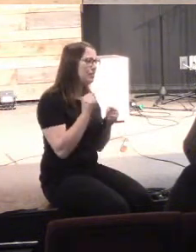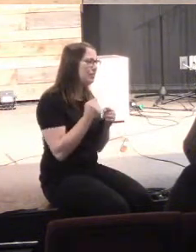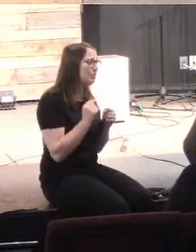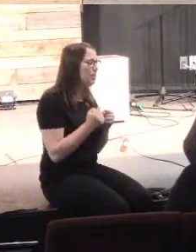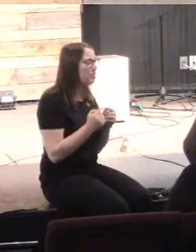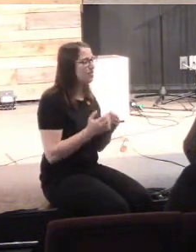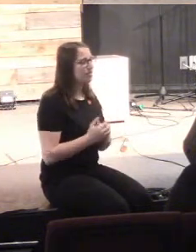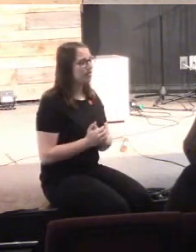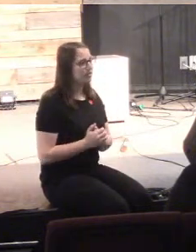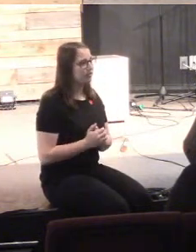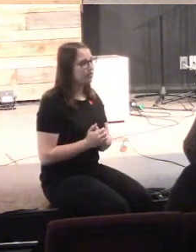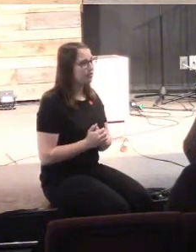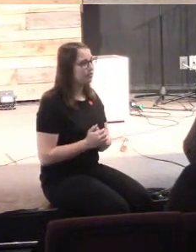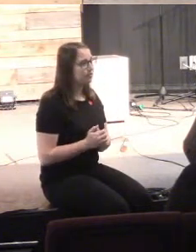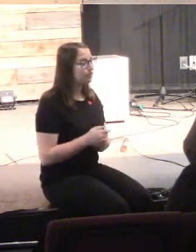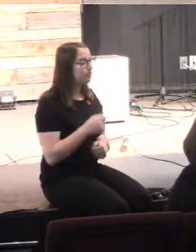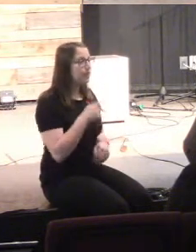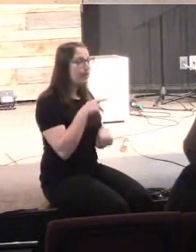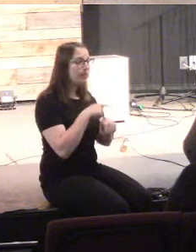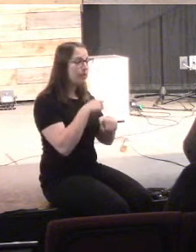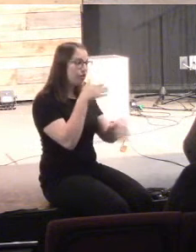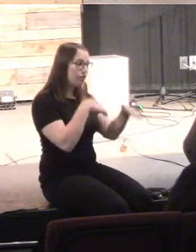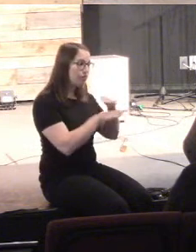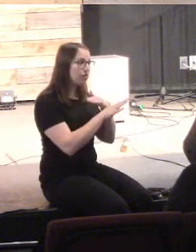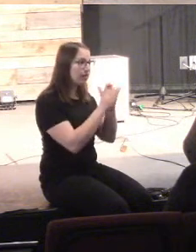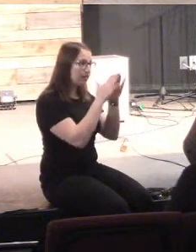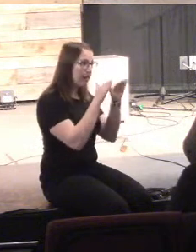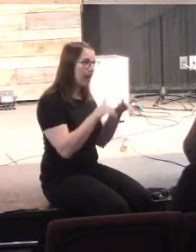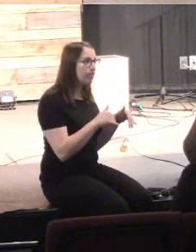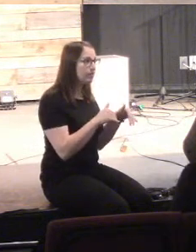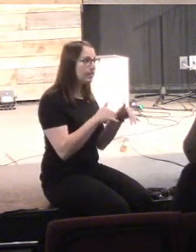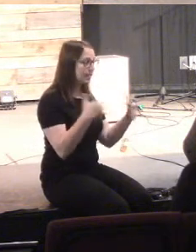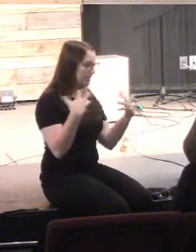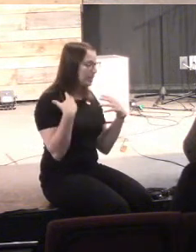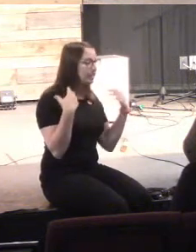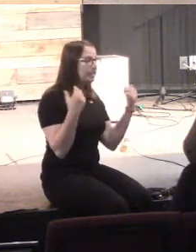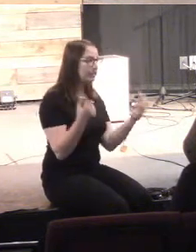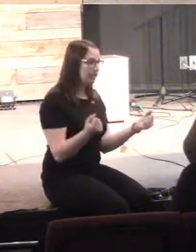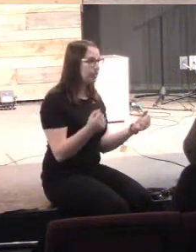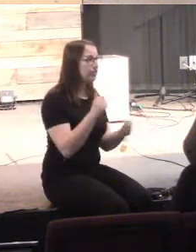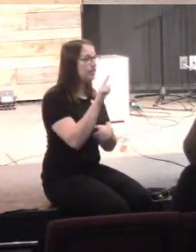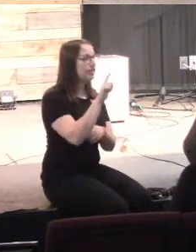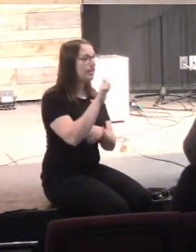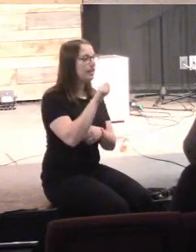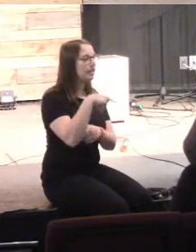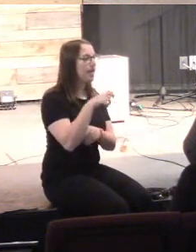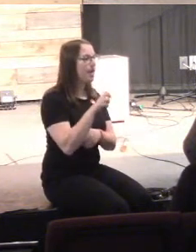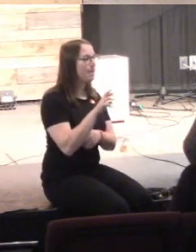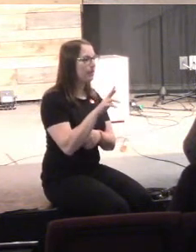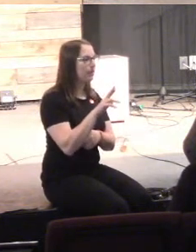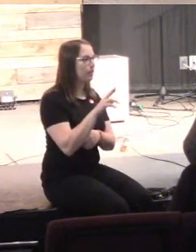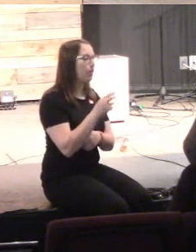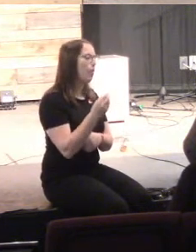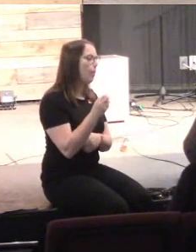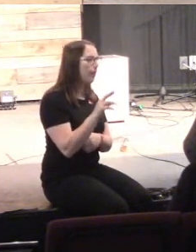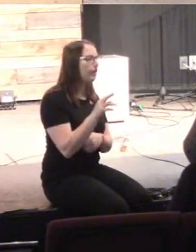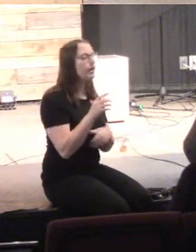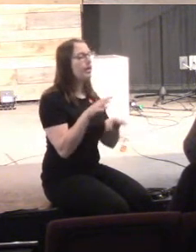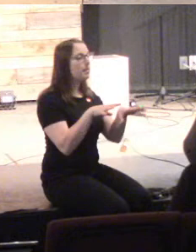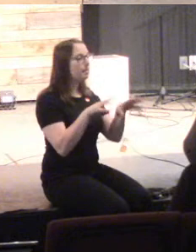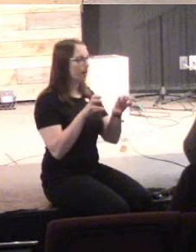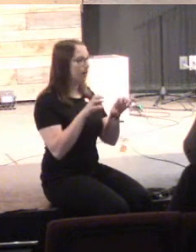the house and he heals the leper or the paralyzed man.